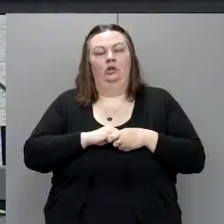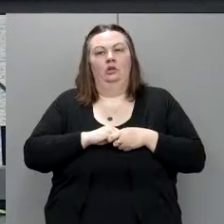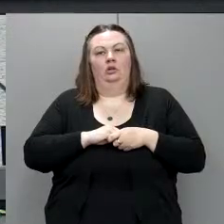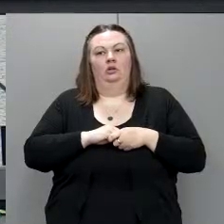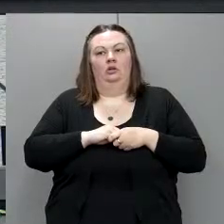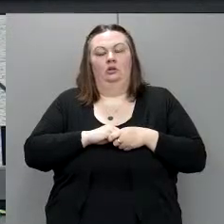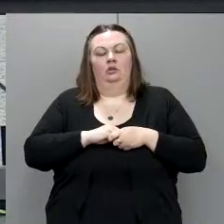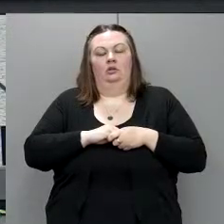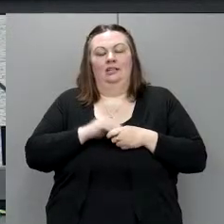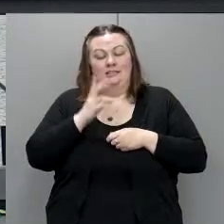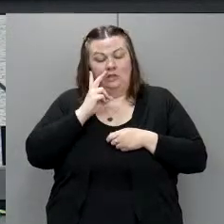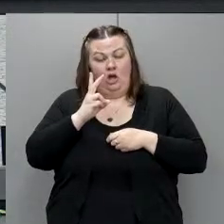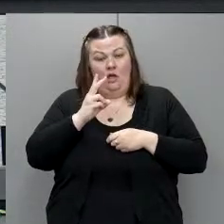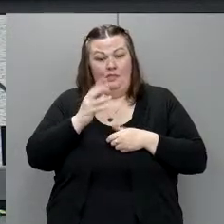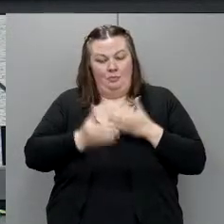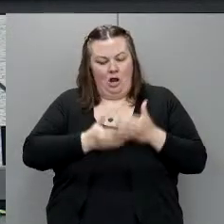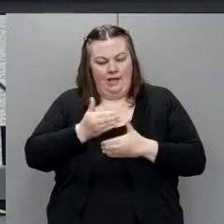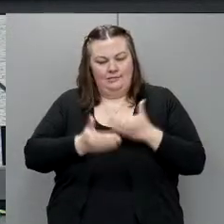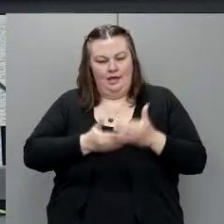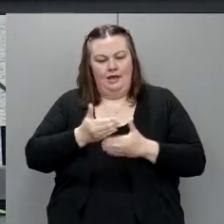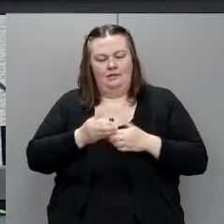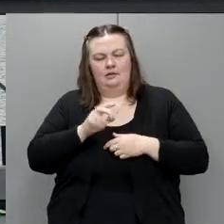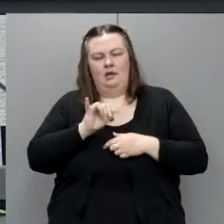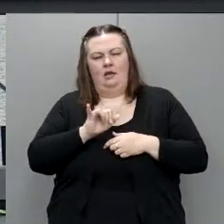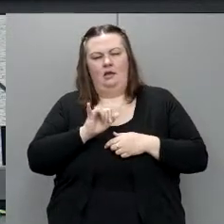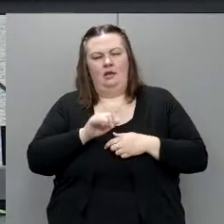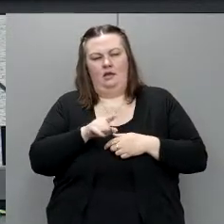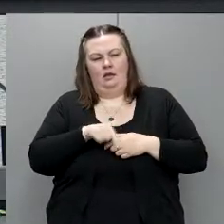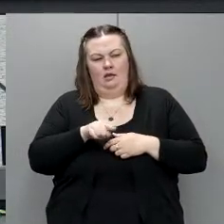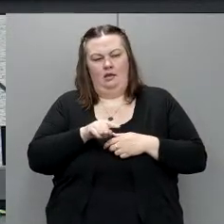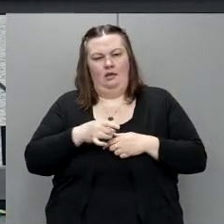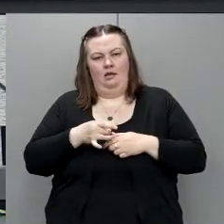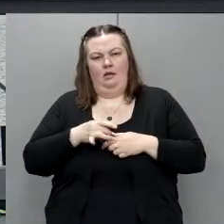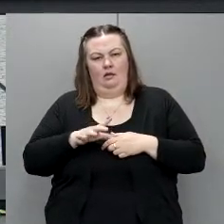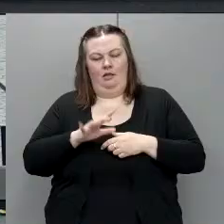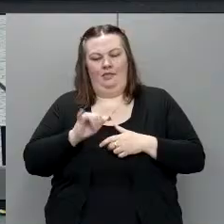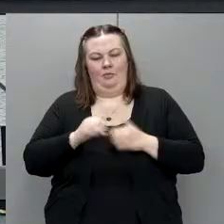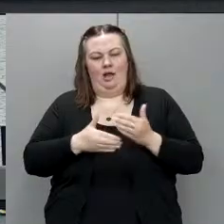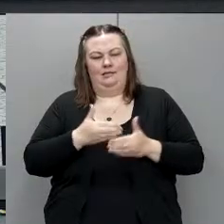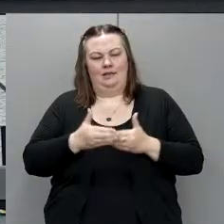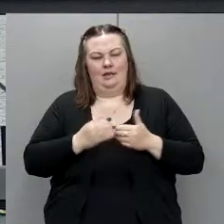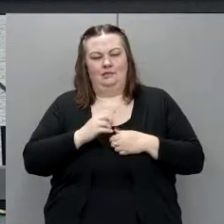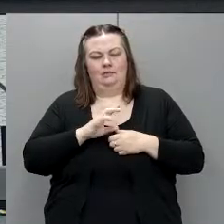when it saw the processes weren't going the way they wanted them to go,